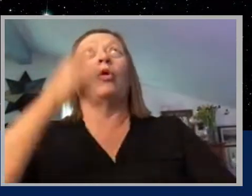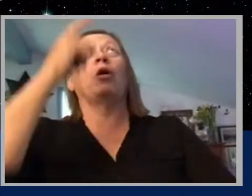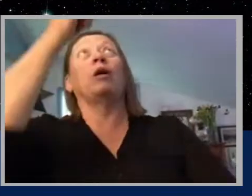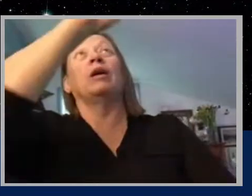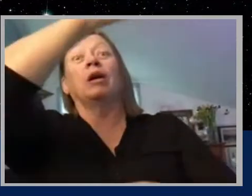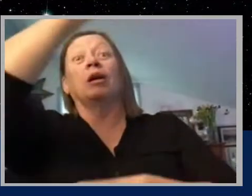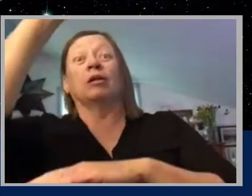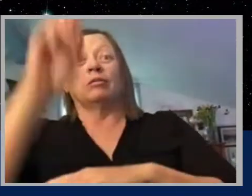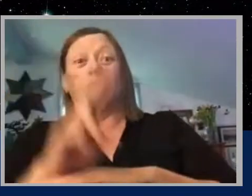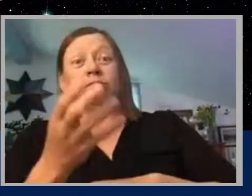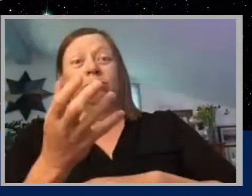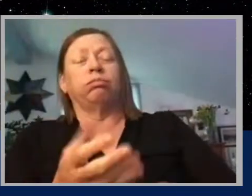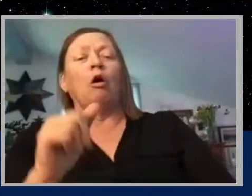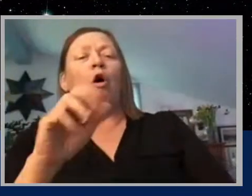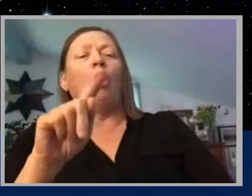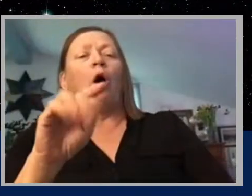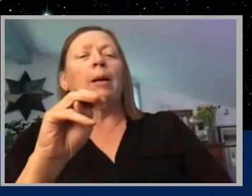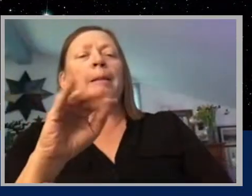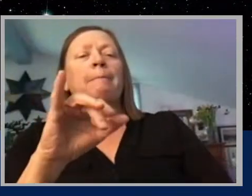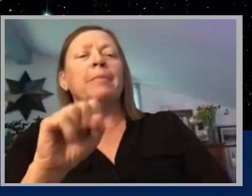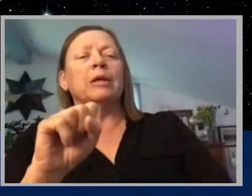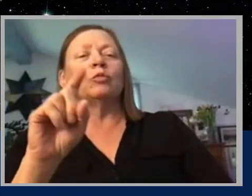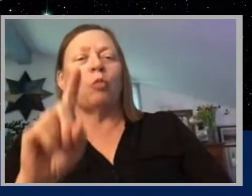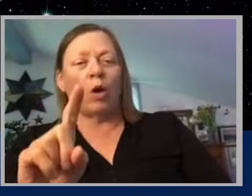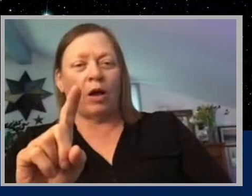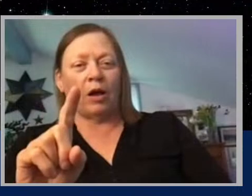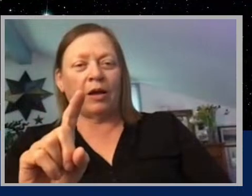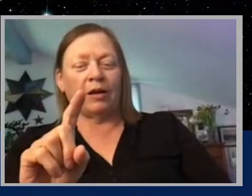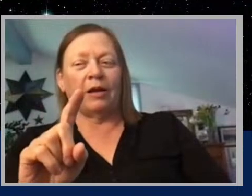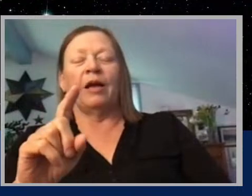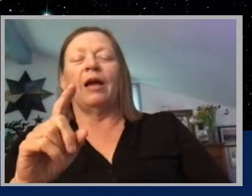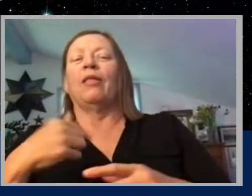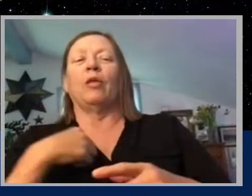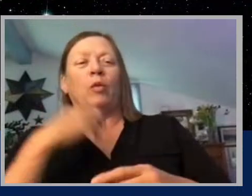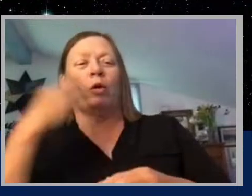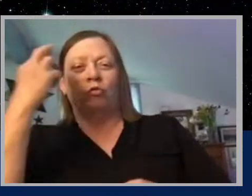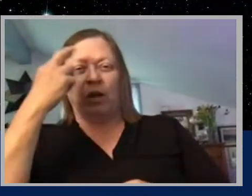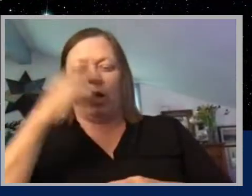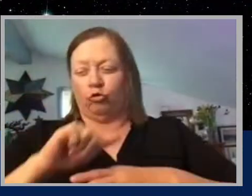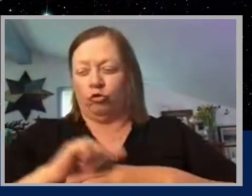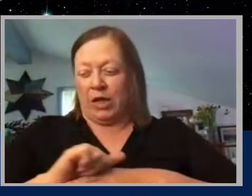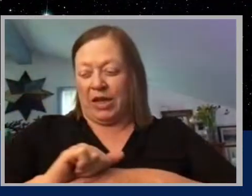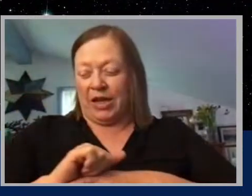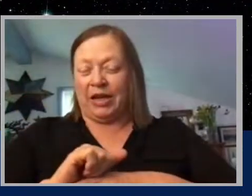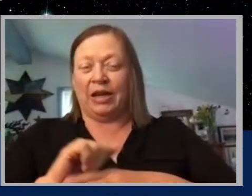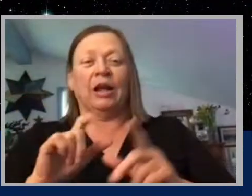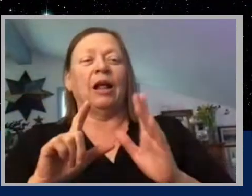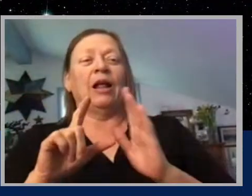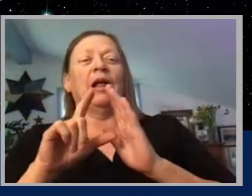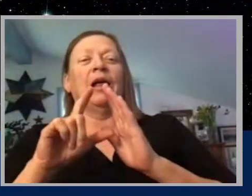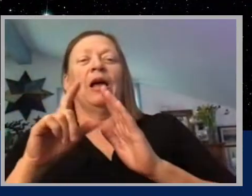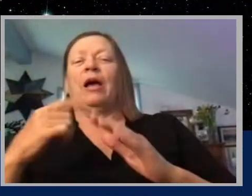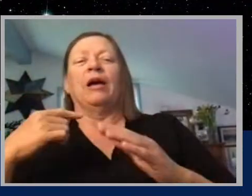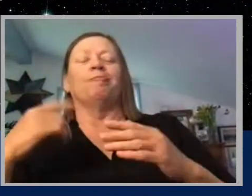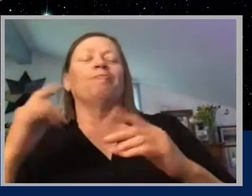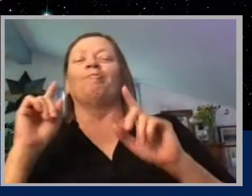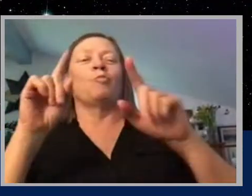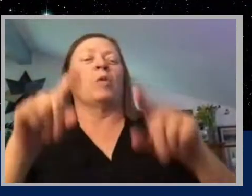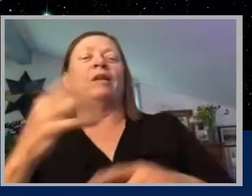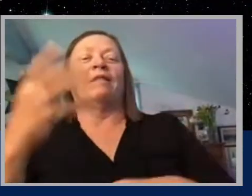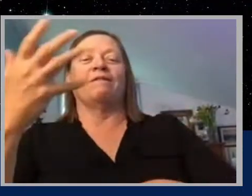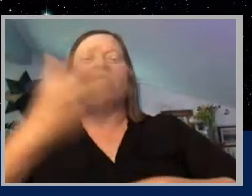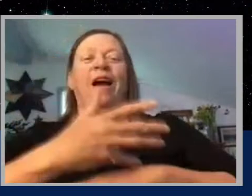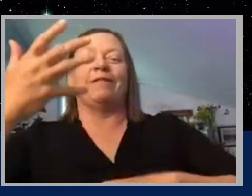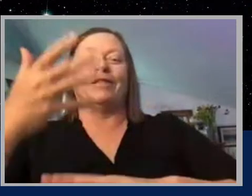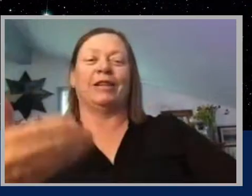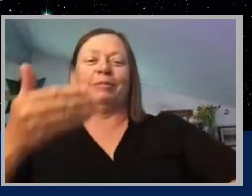then we came back to port, got rid of our trainer, and then waited for the splashdown. And then we had to deploy about 5 days before.